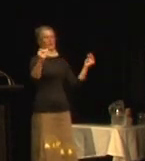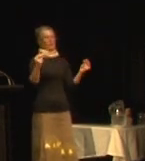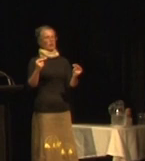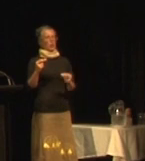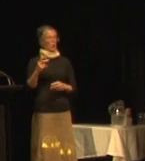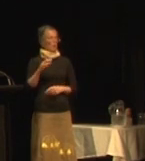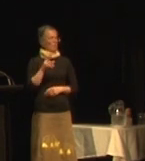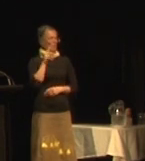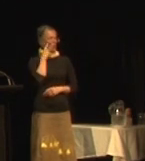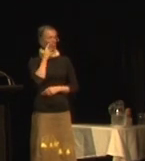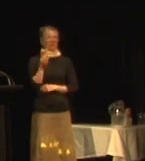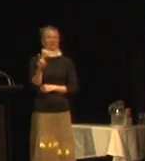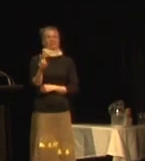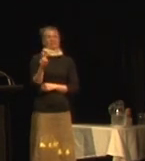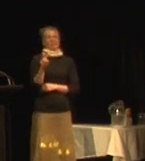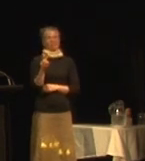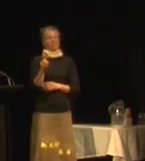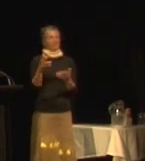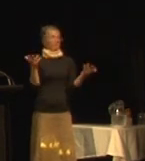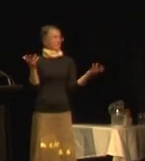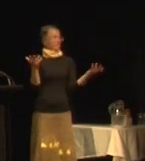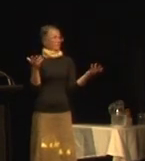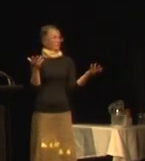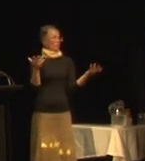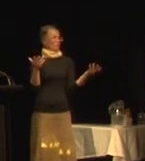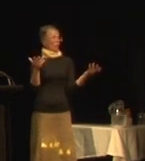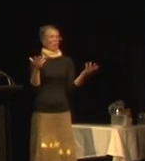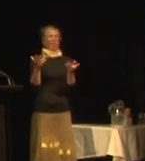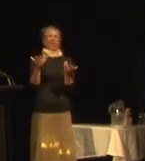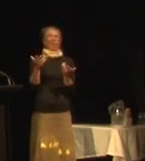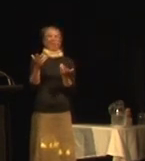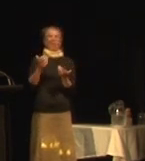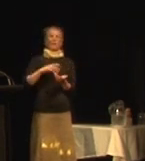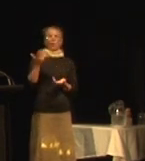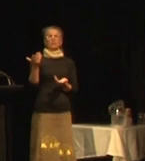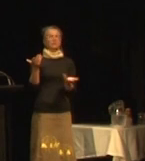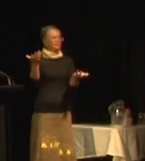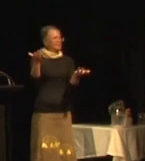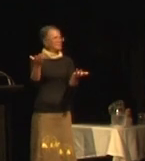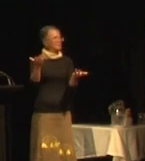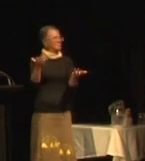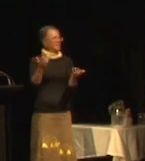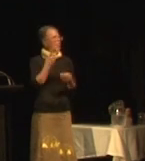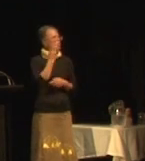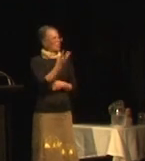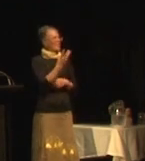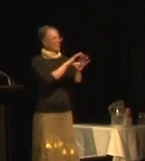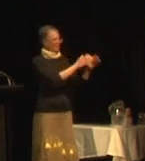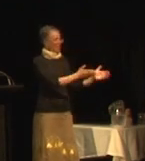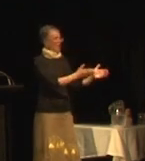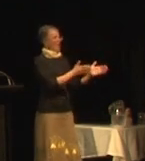seem completely obvious or like the most incredible magic trick you could ever want to have. Three platforms: a